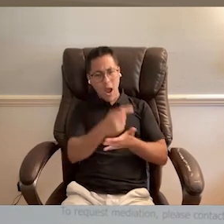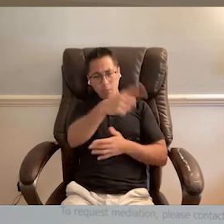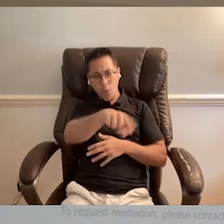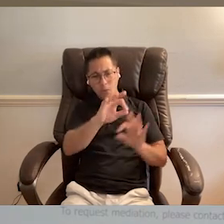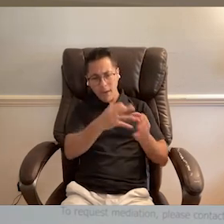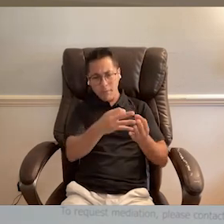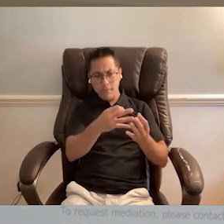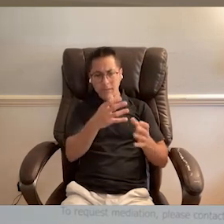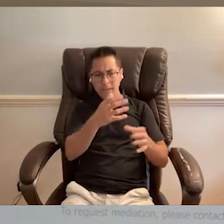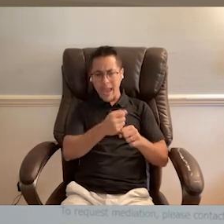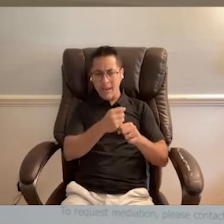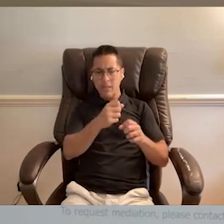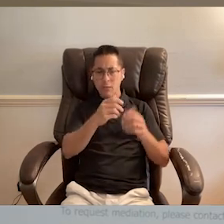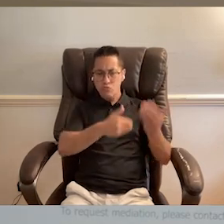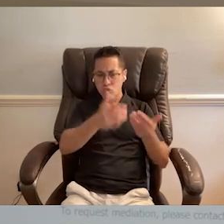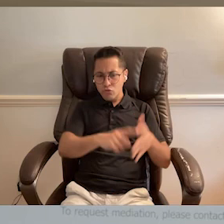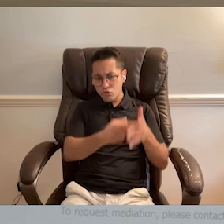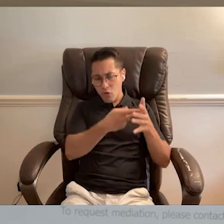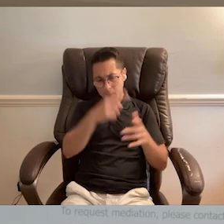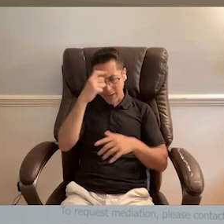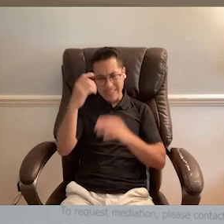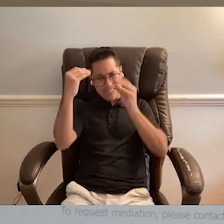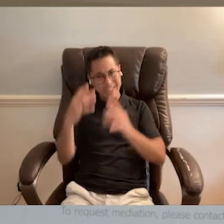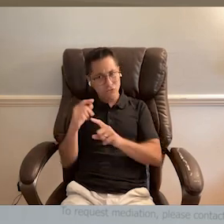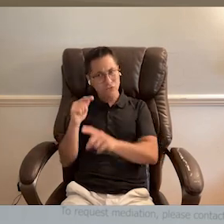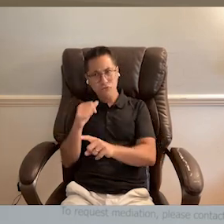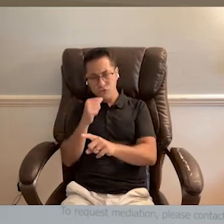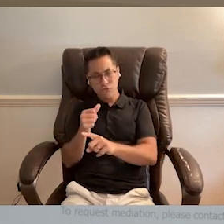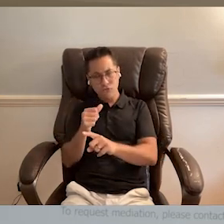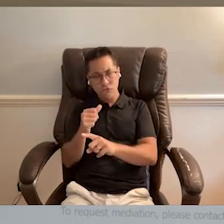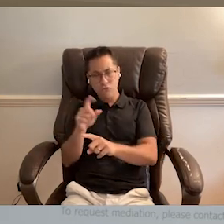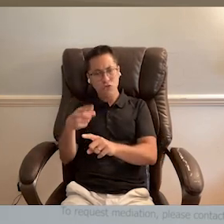started? Because the teacher's just